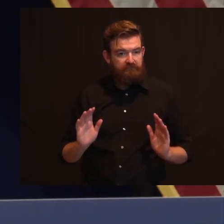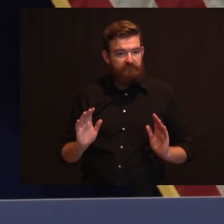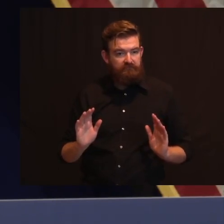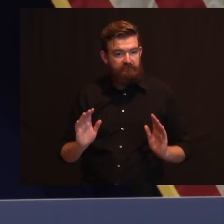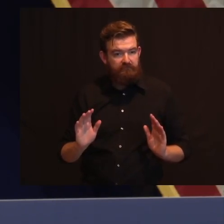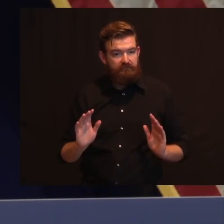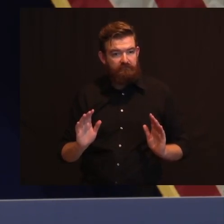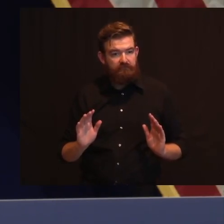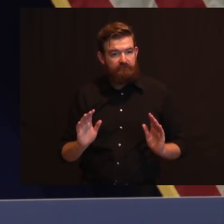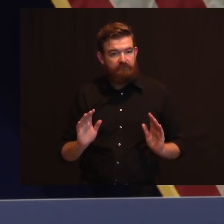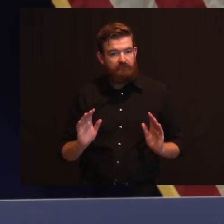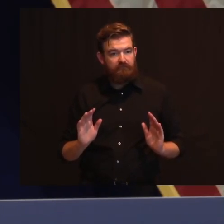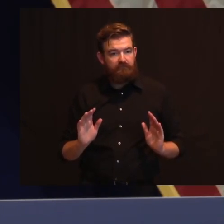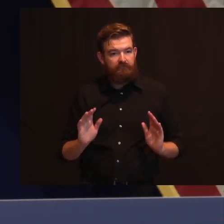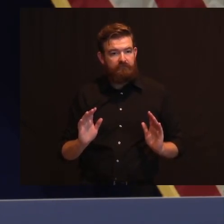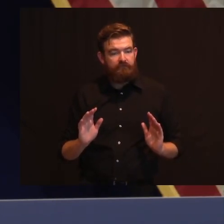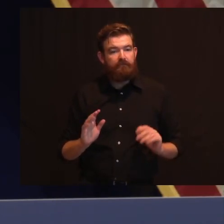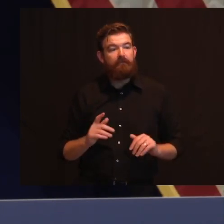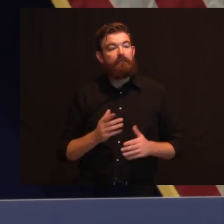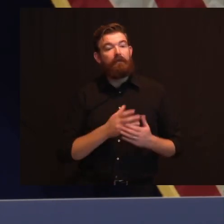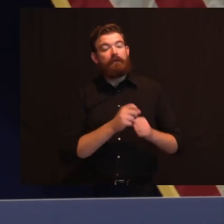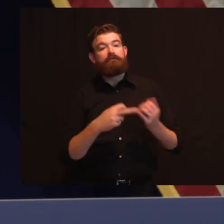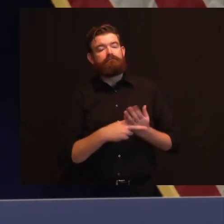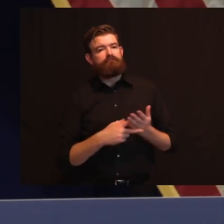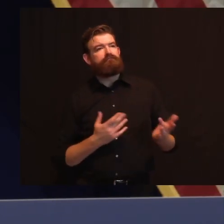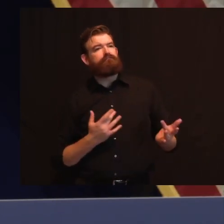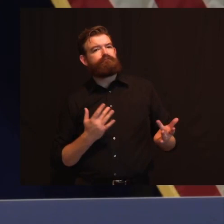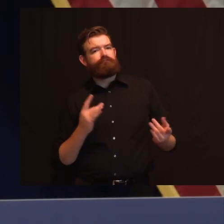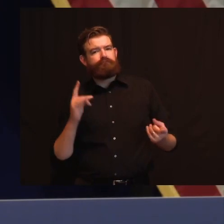average, the last ticket is given out